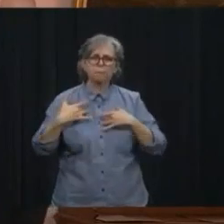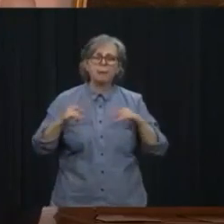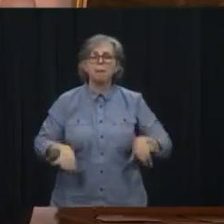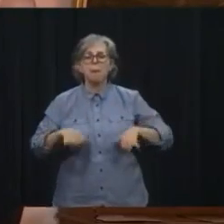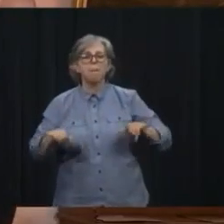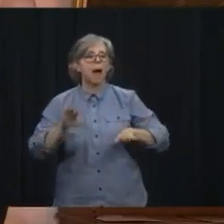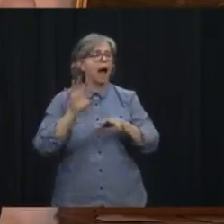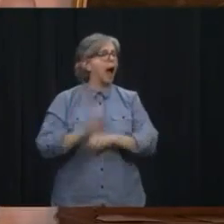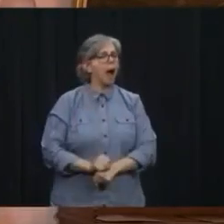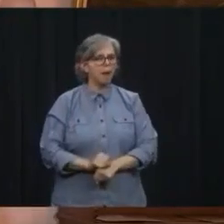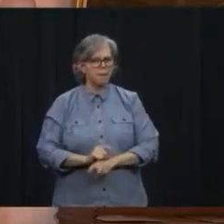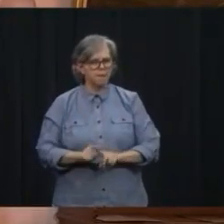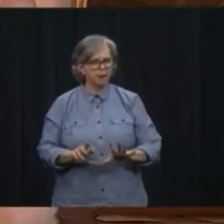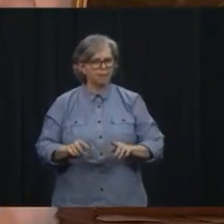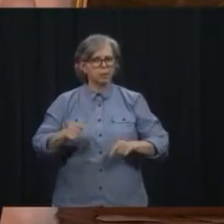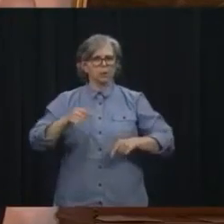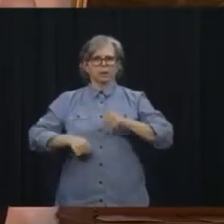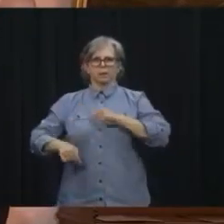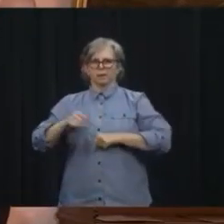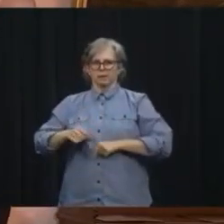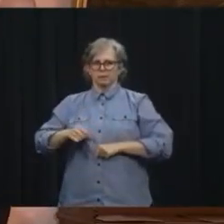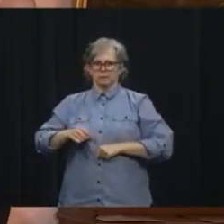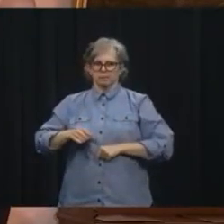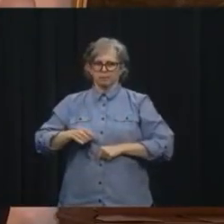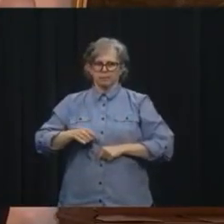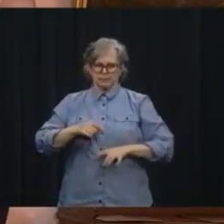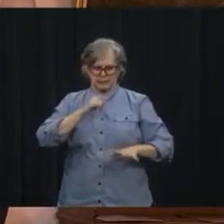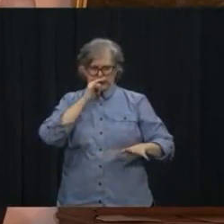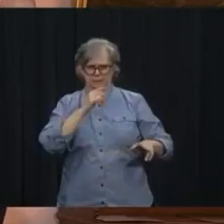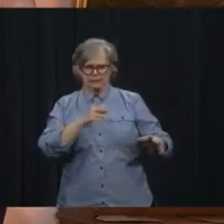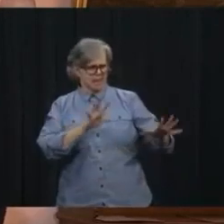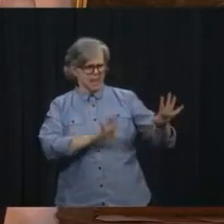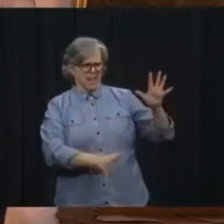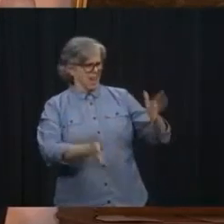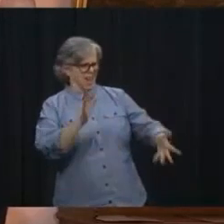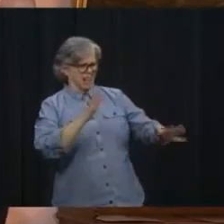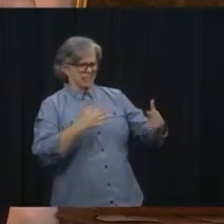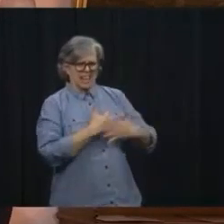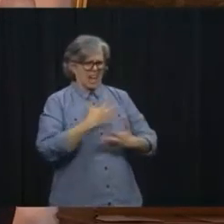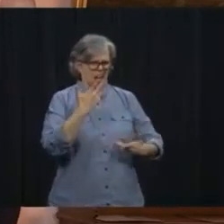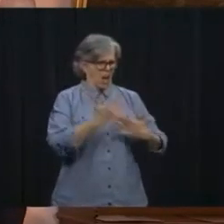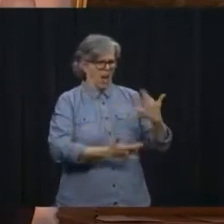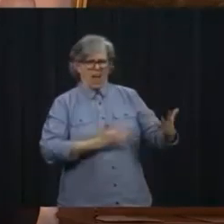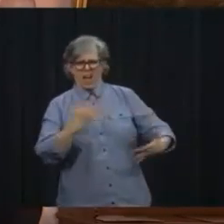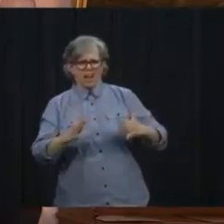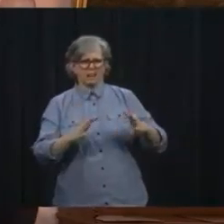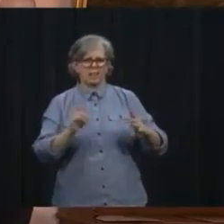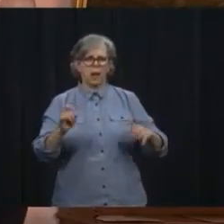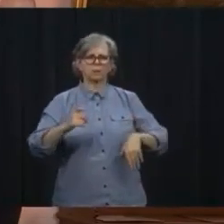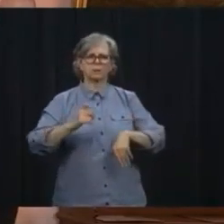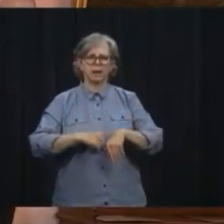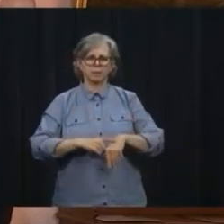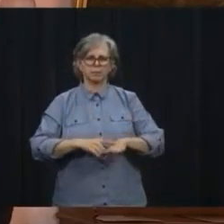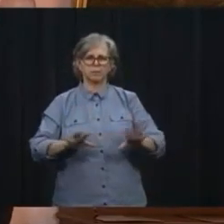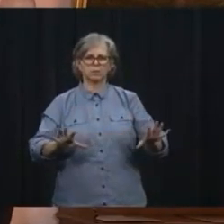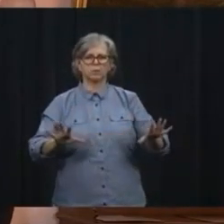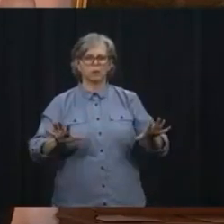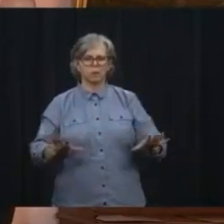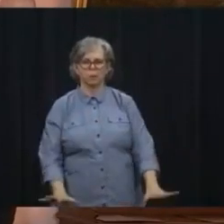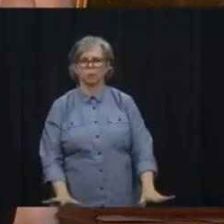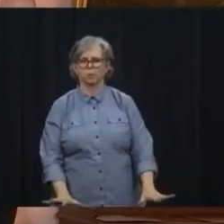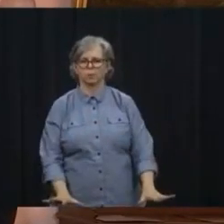Personal space and quiet time away is important for all of us. So we need to make sure we find a way to create that within our homes,